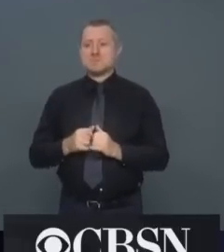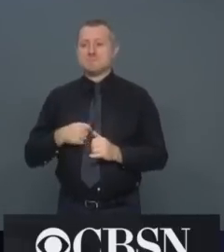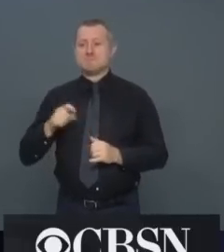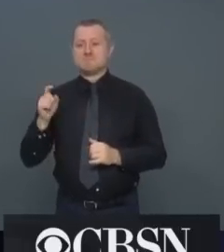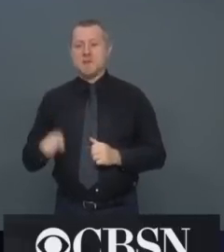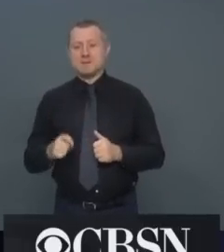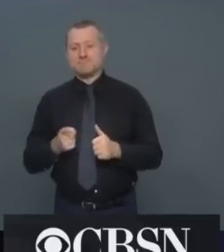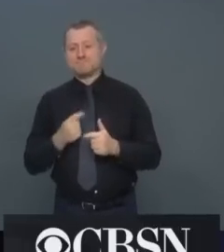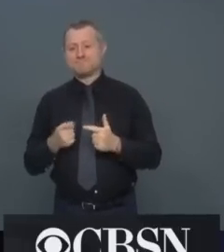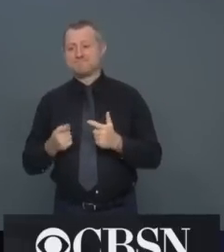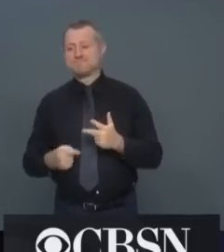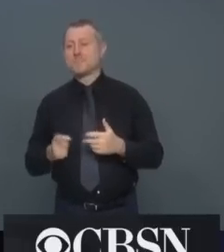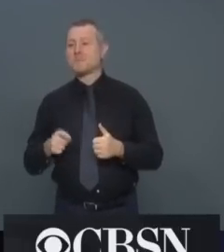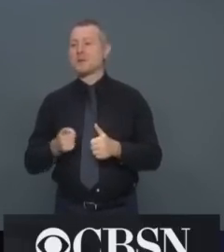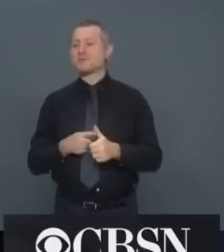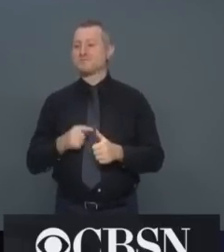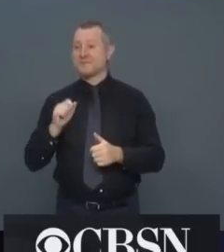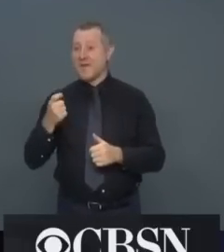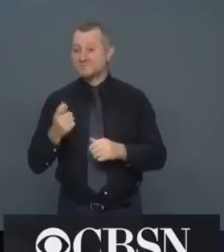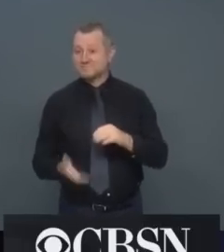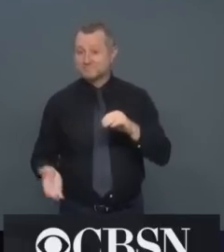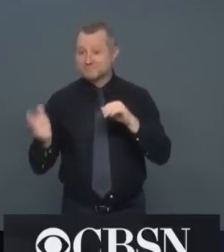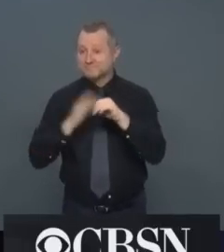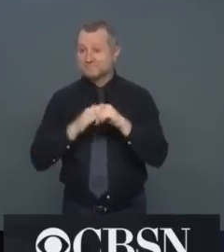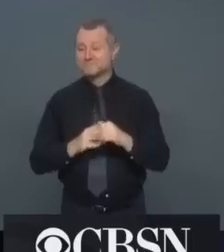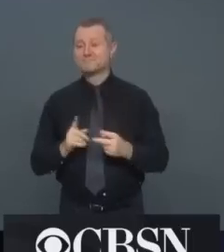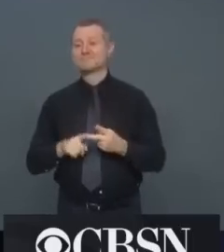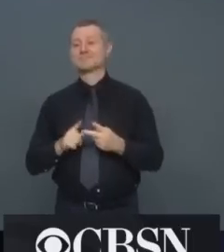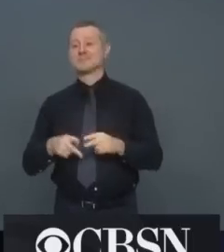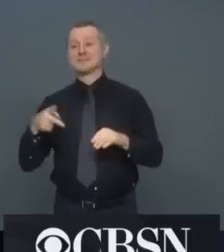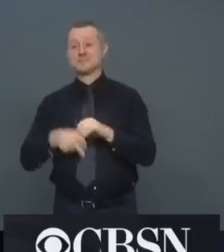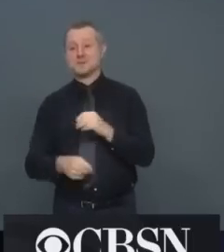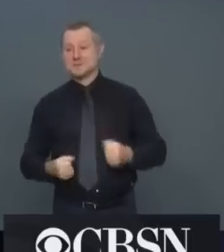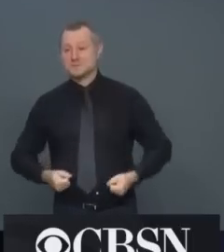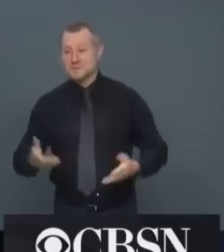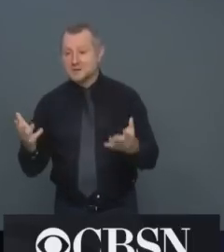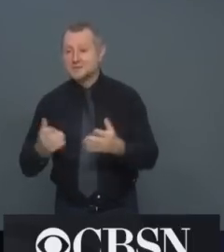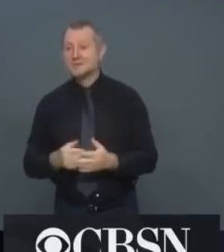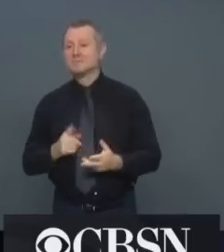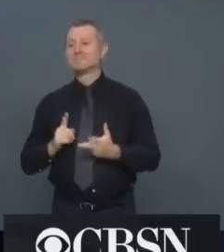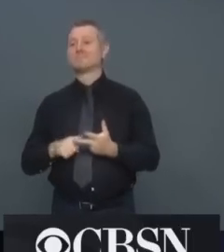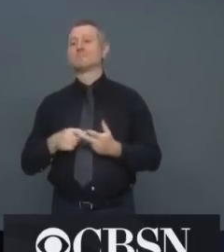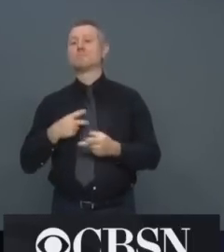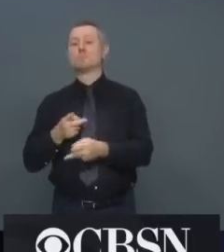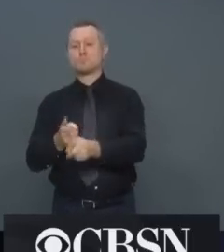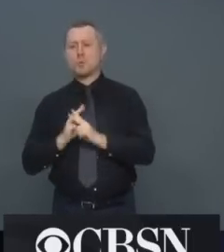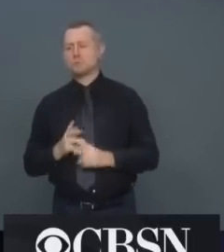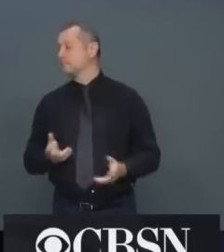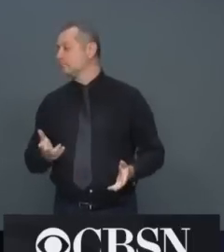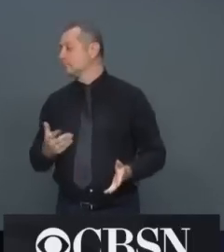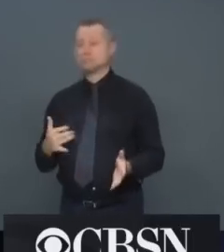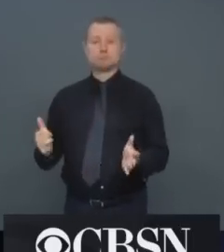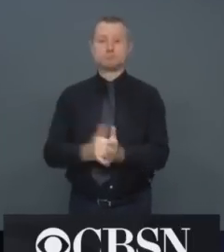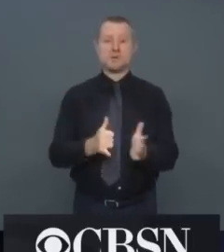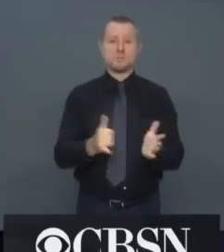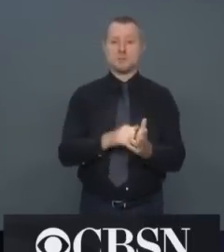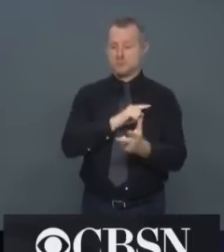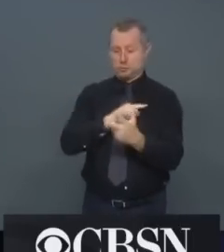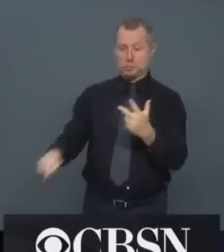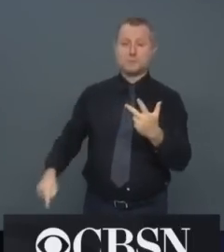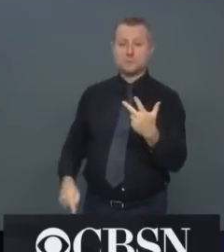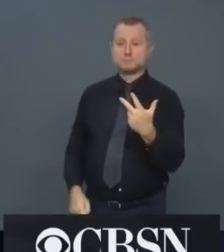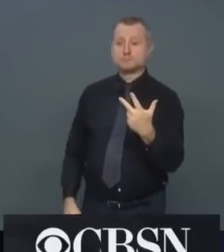Raise taxes, cut expenses, and borrow. It's an impossible number. And the reason I don't want to